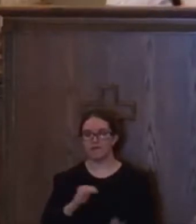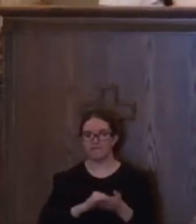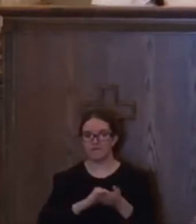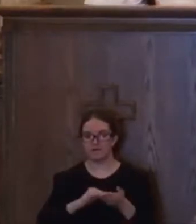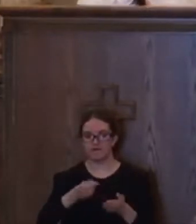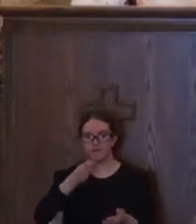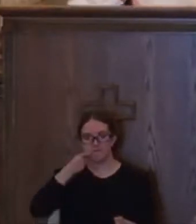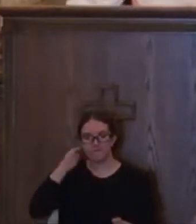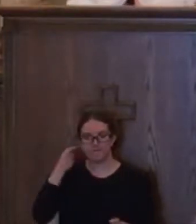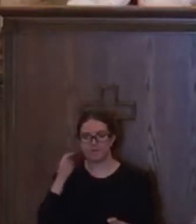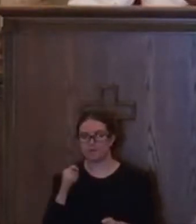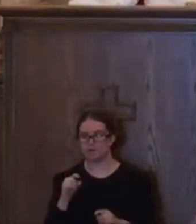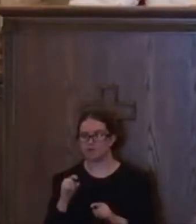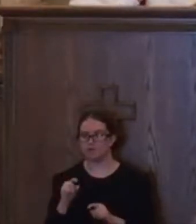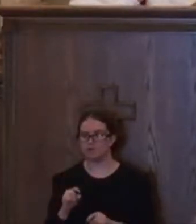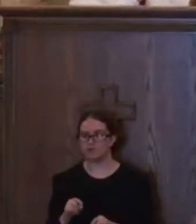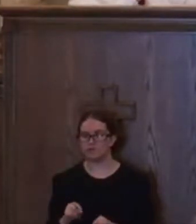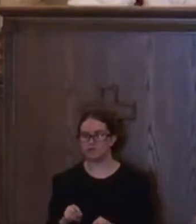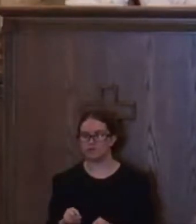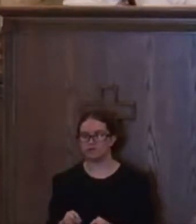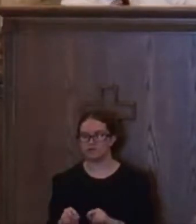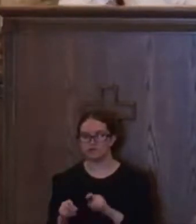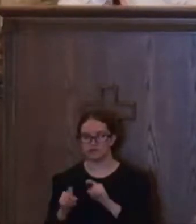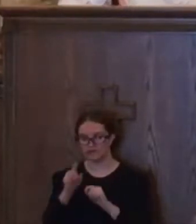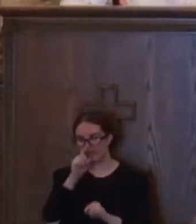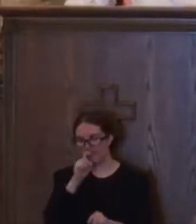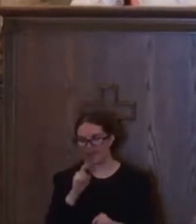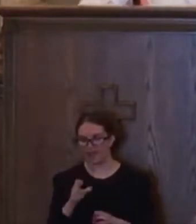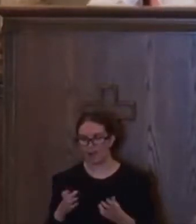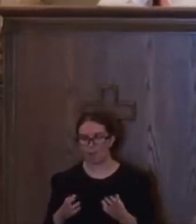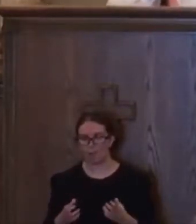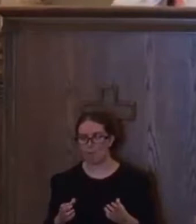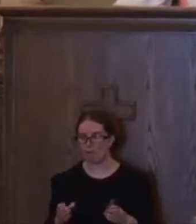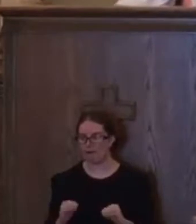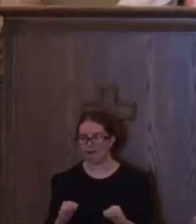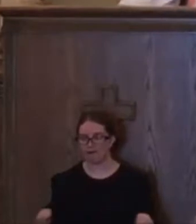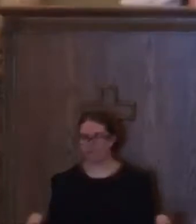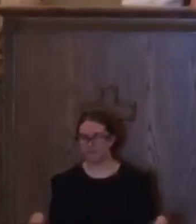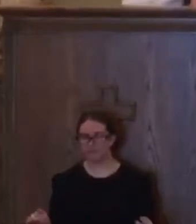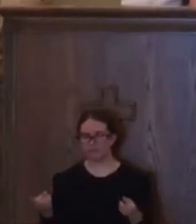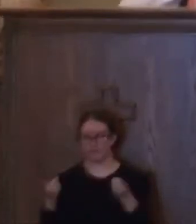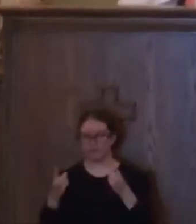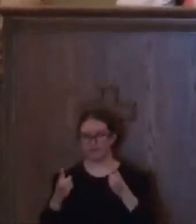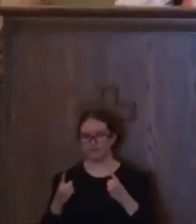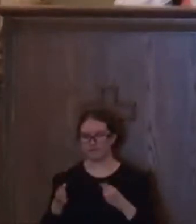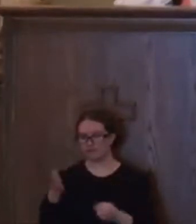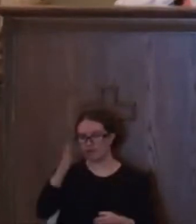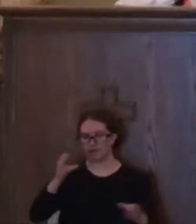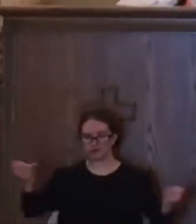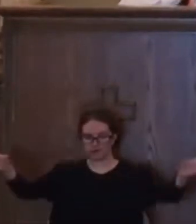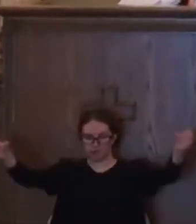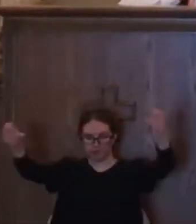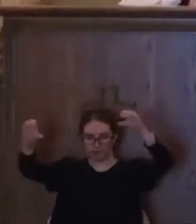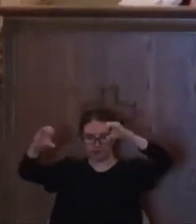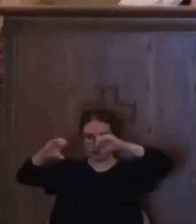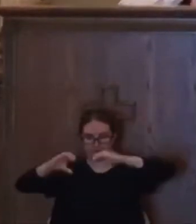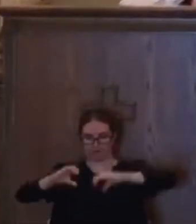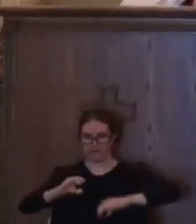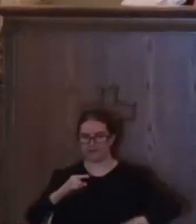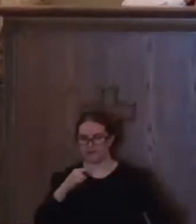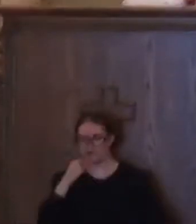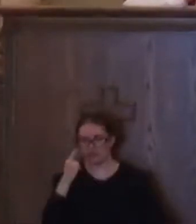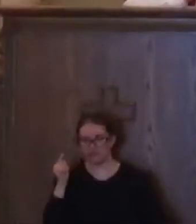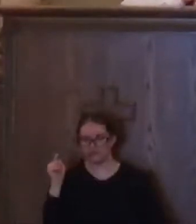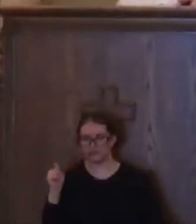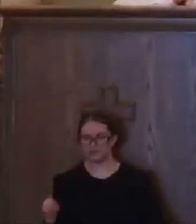your sins, but you don't even ask for anything anymore. You don't even come to God and pour your heart out and tell Him what you need.